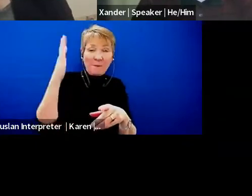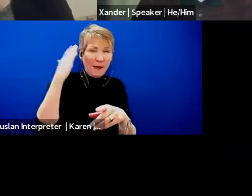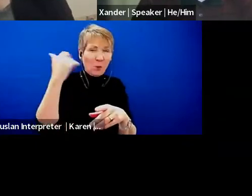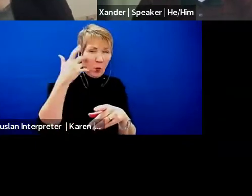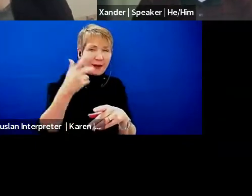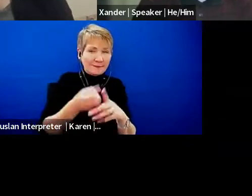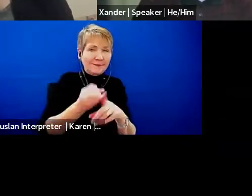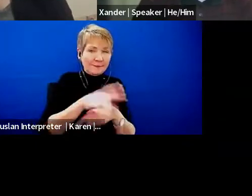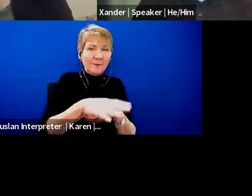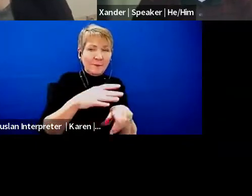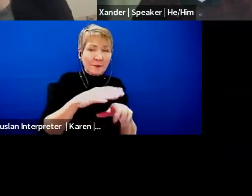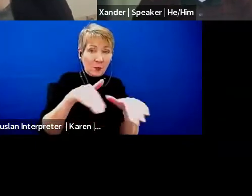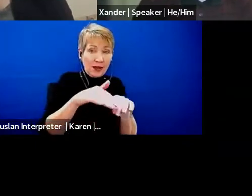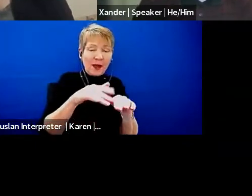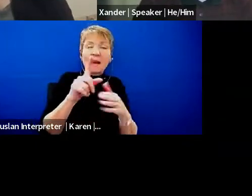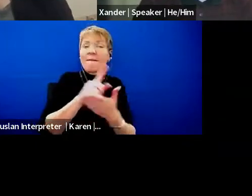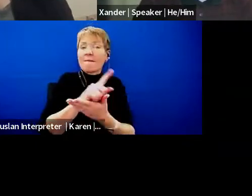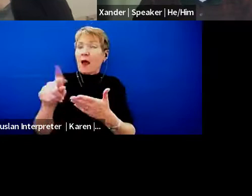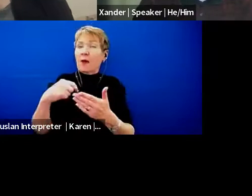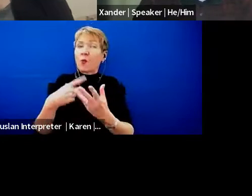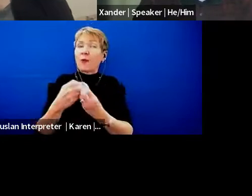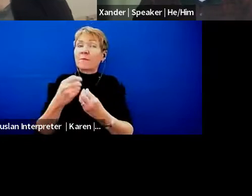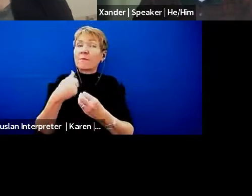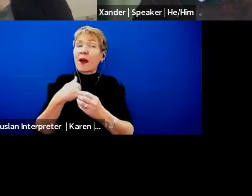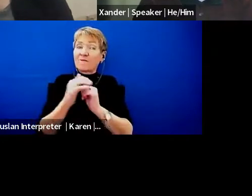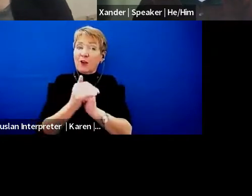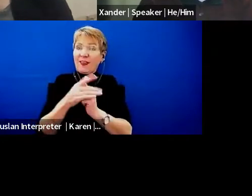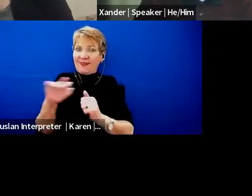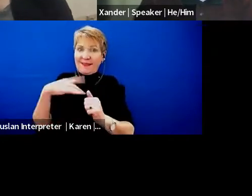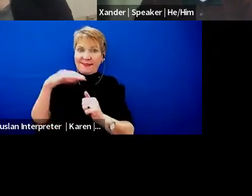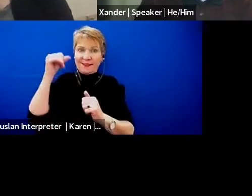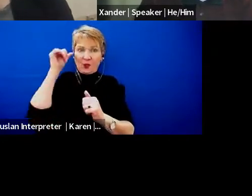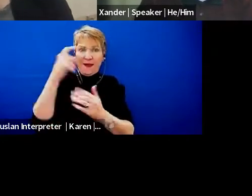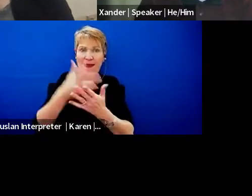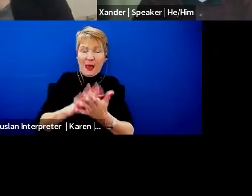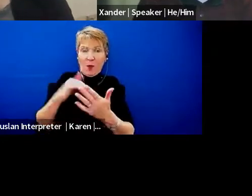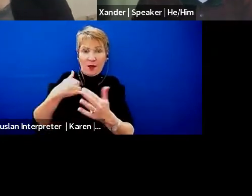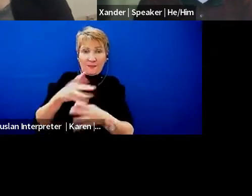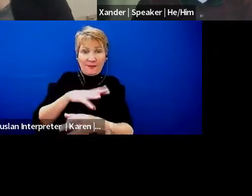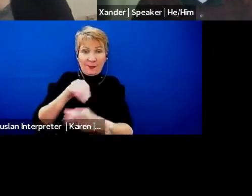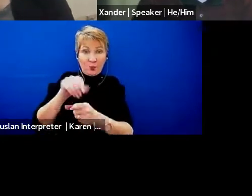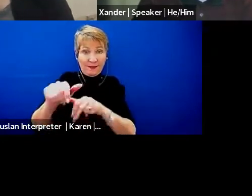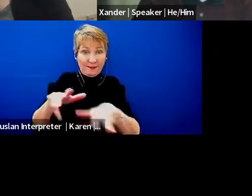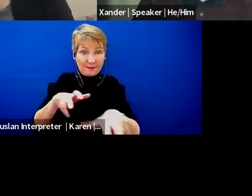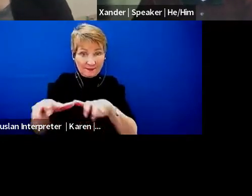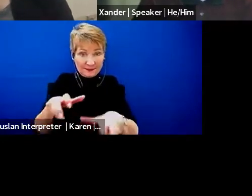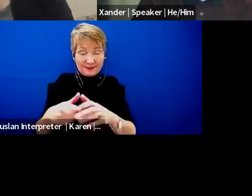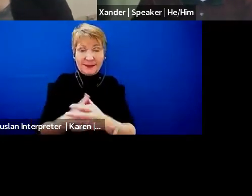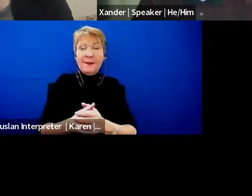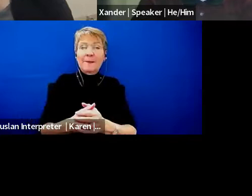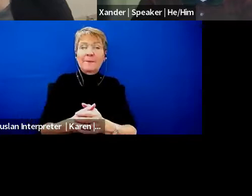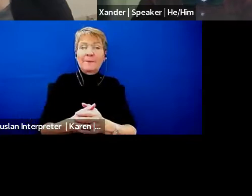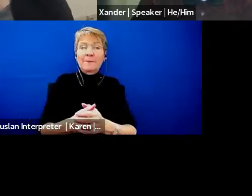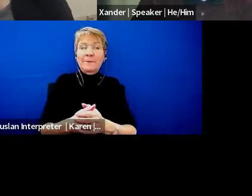of being upfront and honest with my friends so that they knew how to include me more in activities. Having this